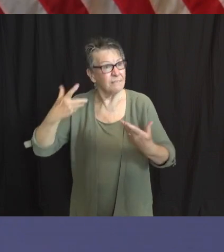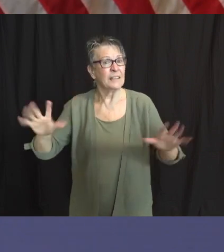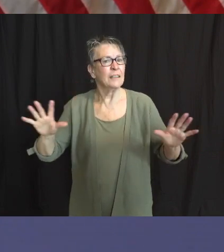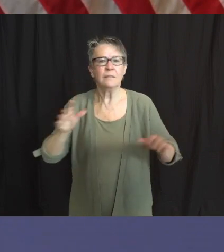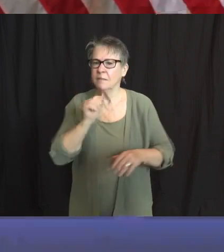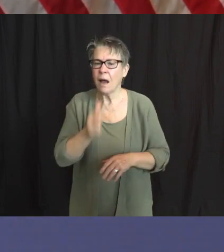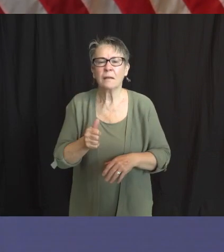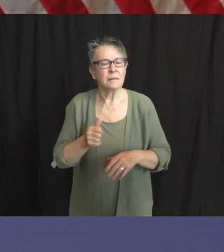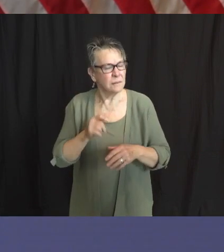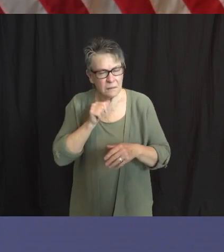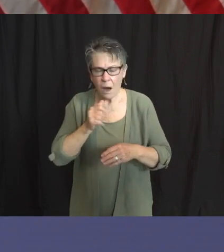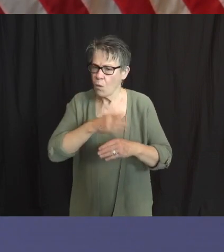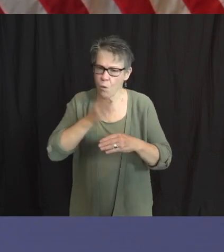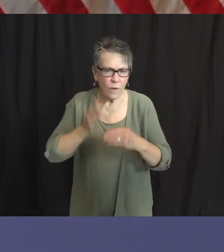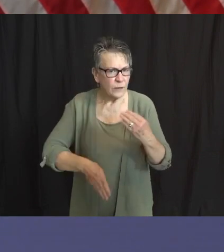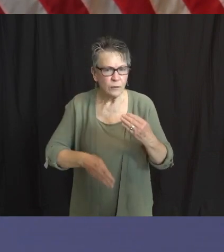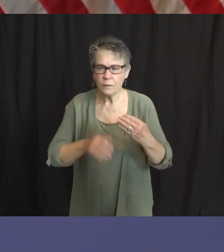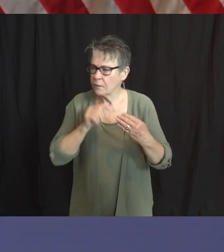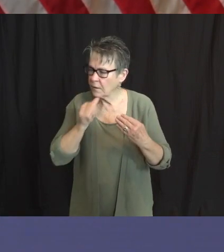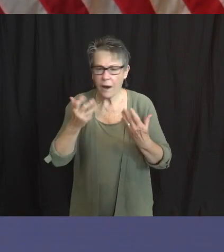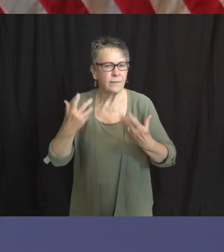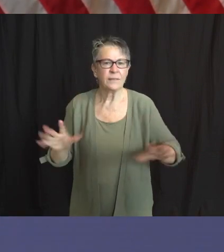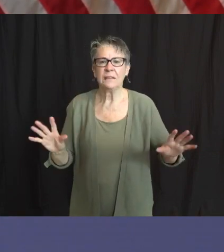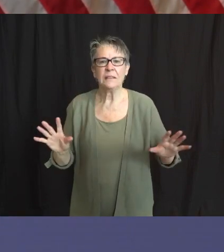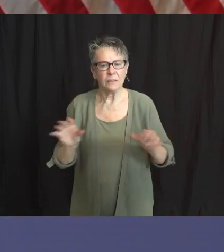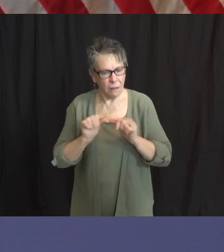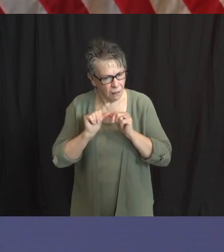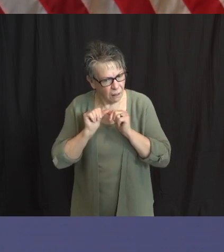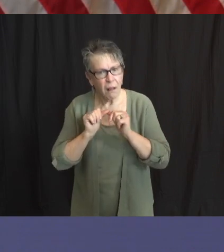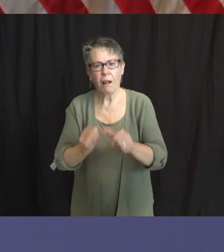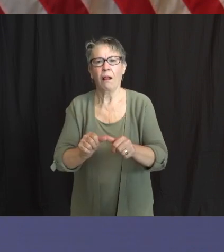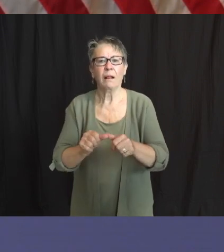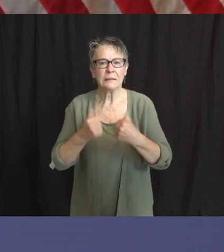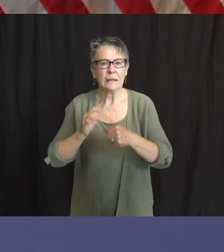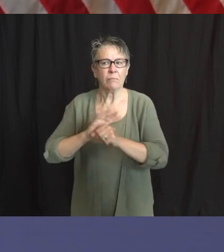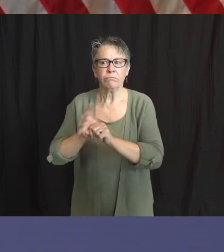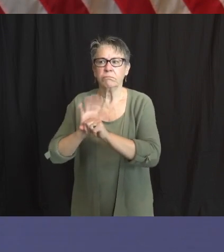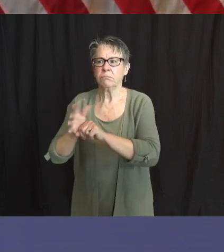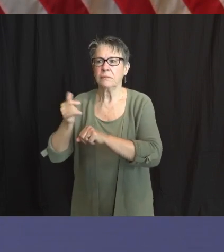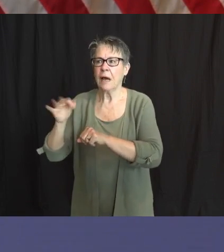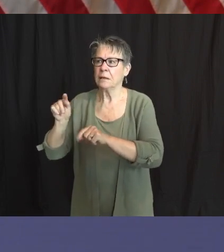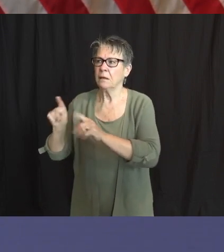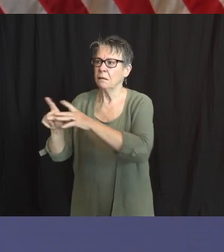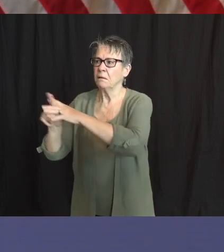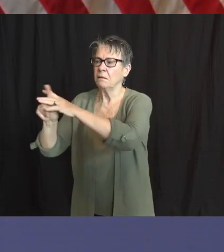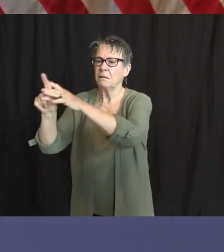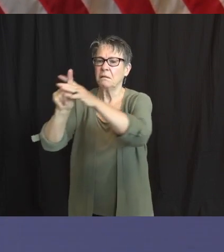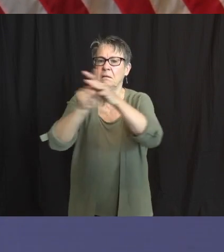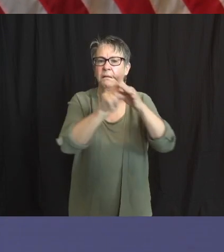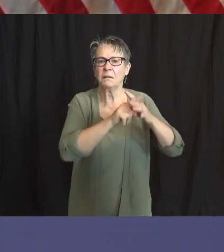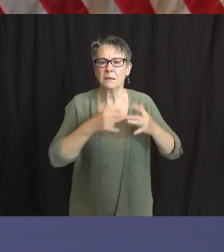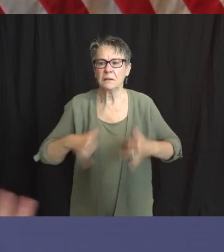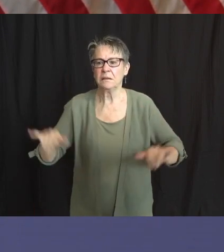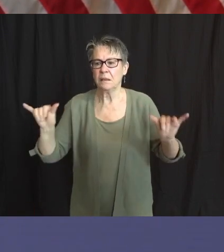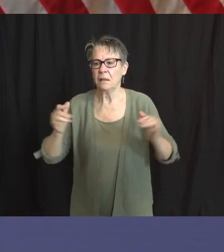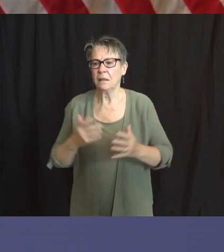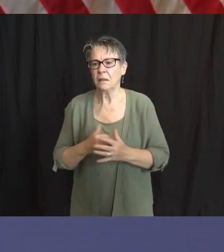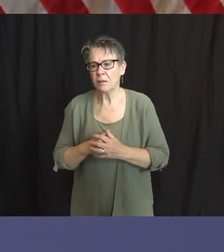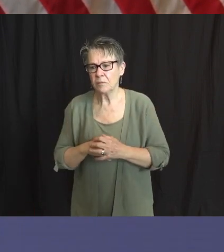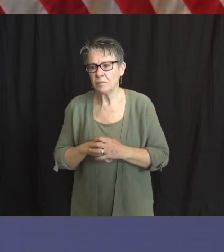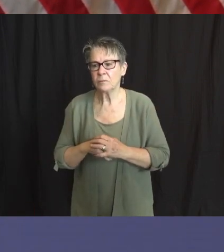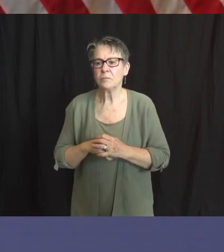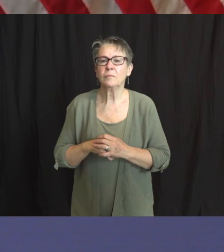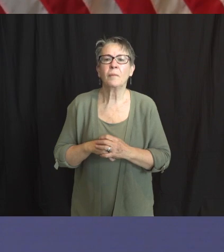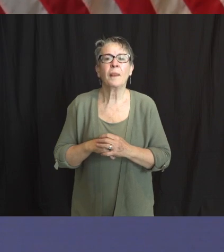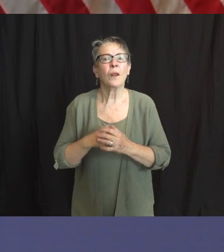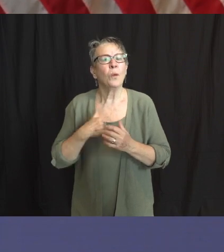is that we're painting a path here, a roadmap. And this is not a life sentence.